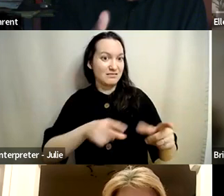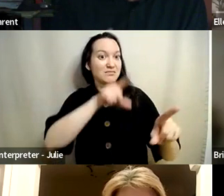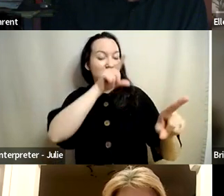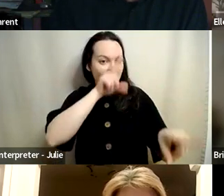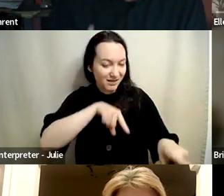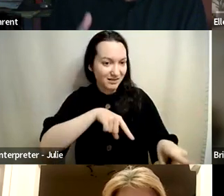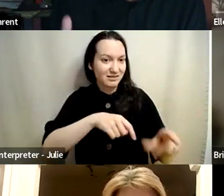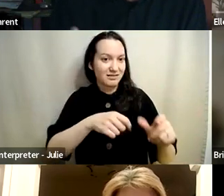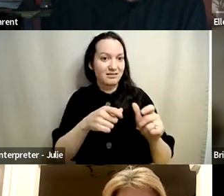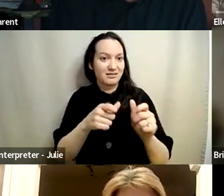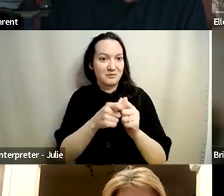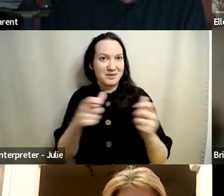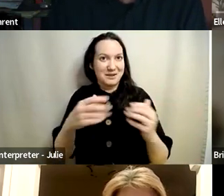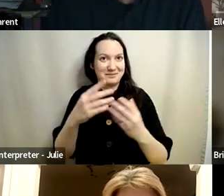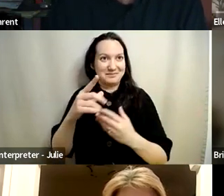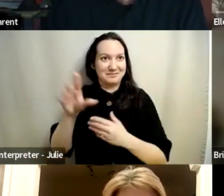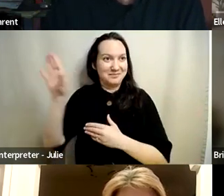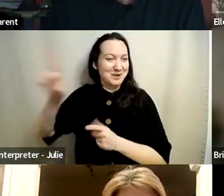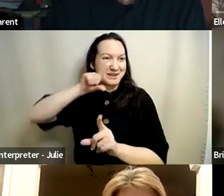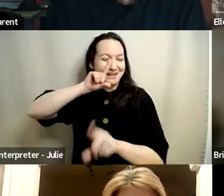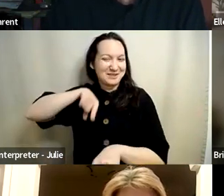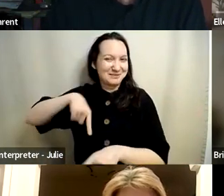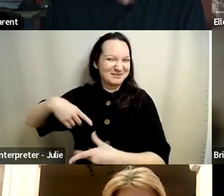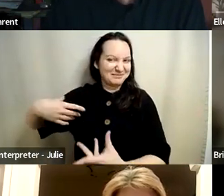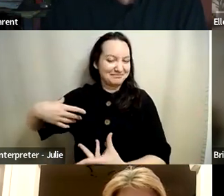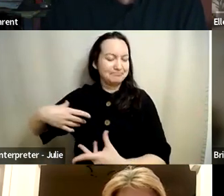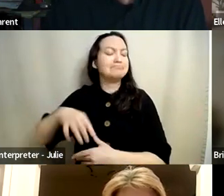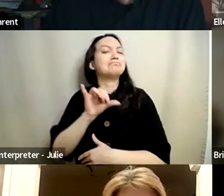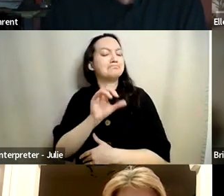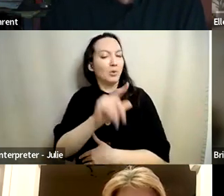respond without that, at least hearing their answers. Okay.